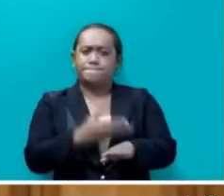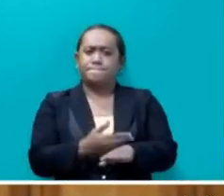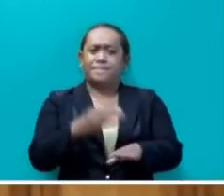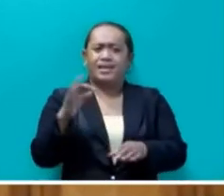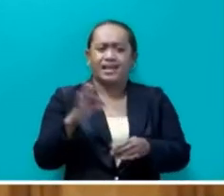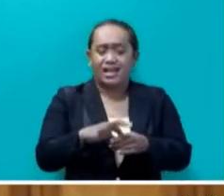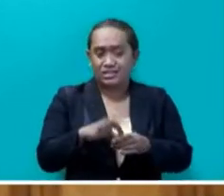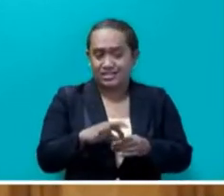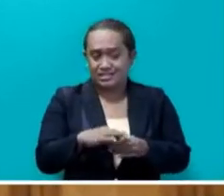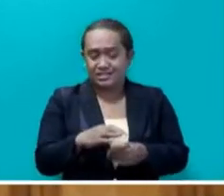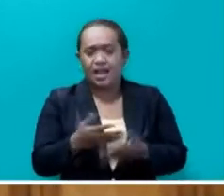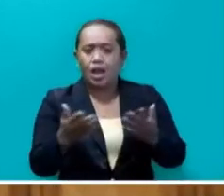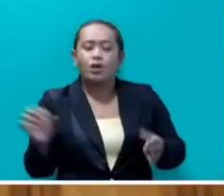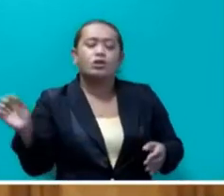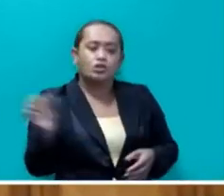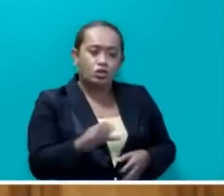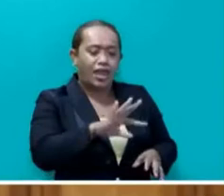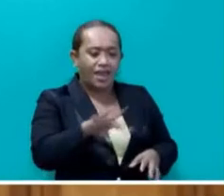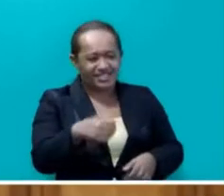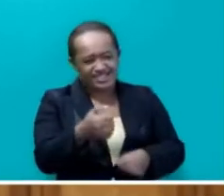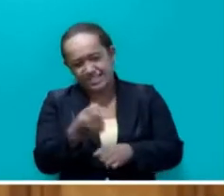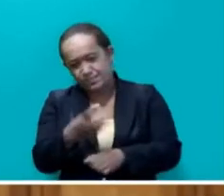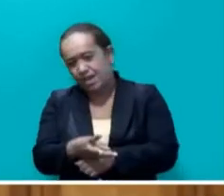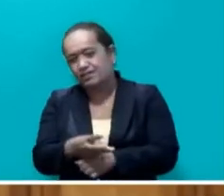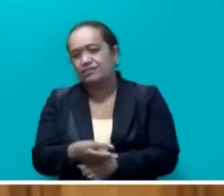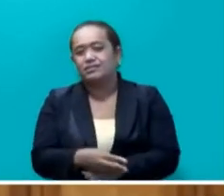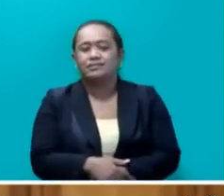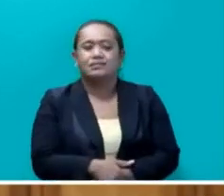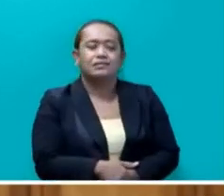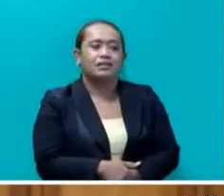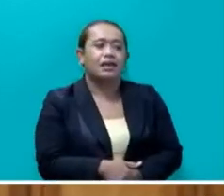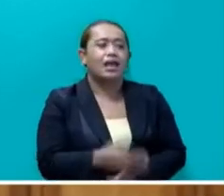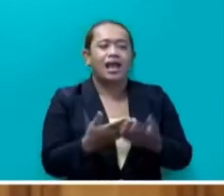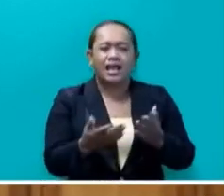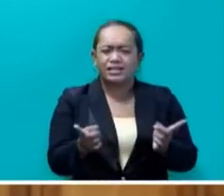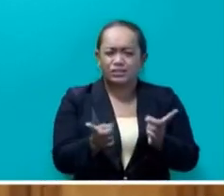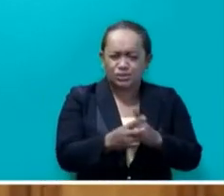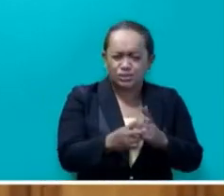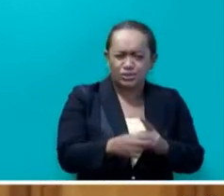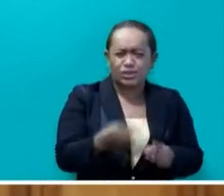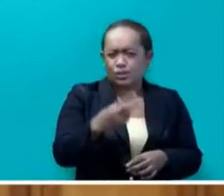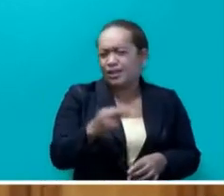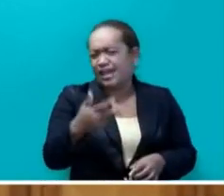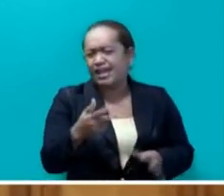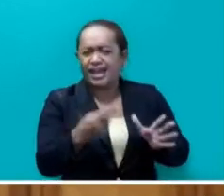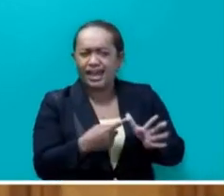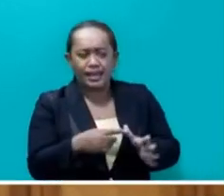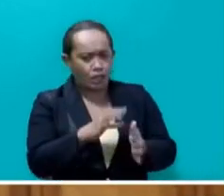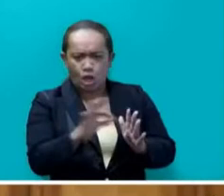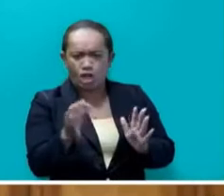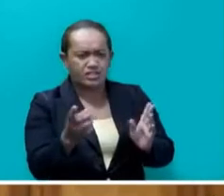should be provided for every quarter or every 6 months. It's already Some there. amendments like 28A, unnecessary, Honorable